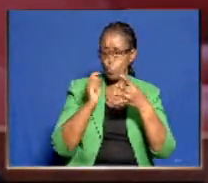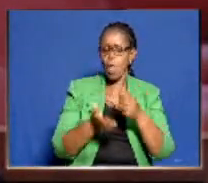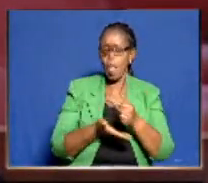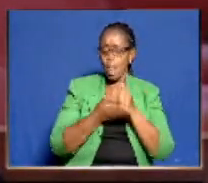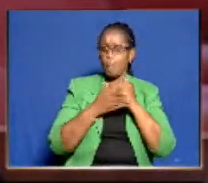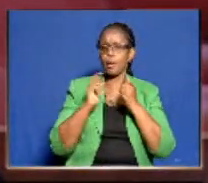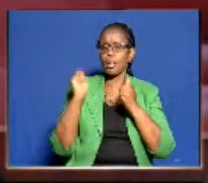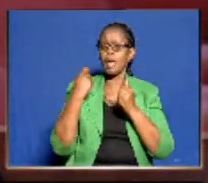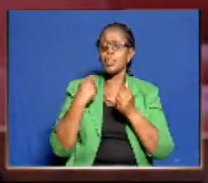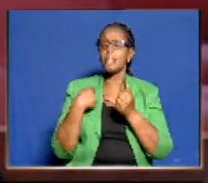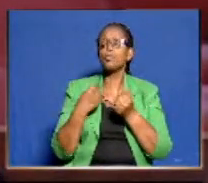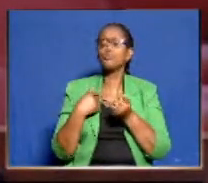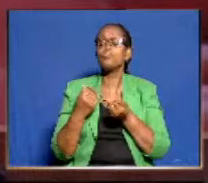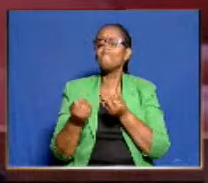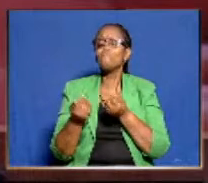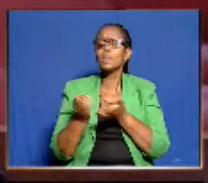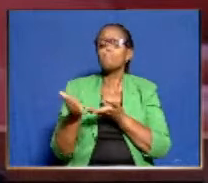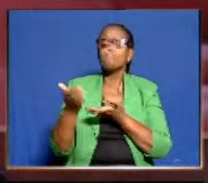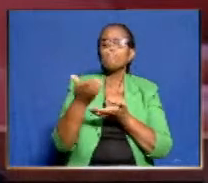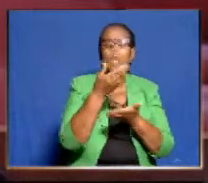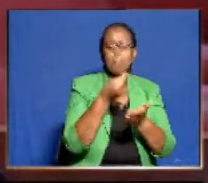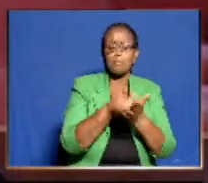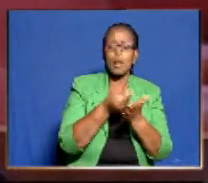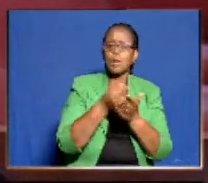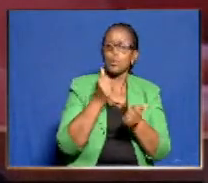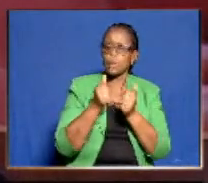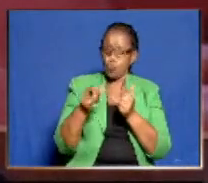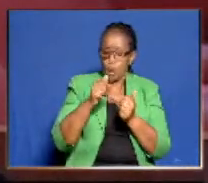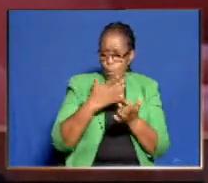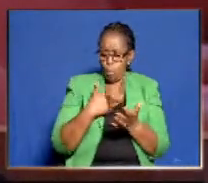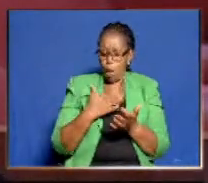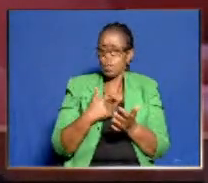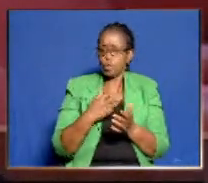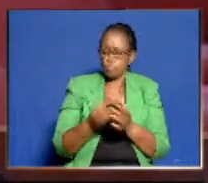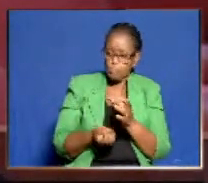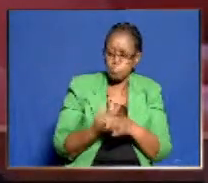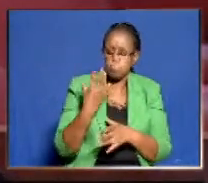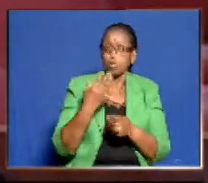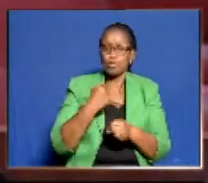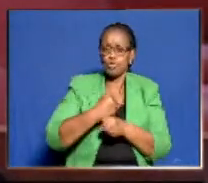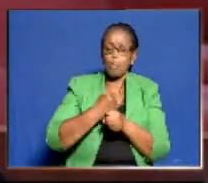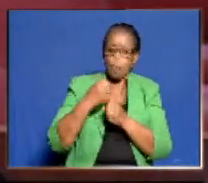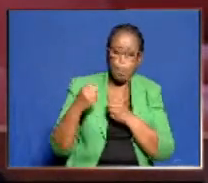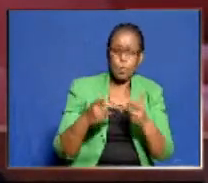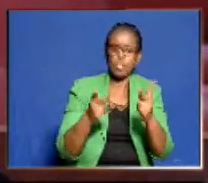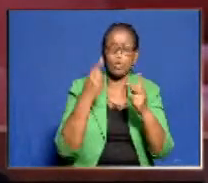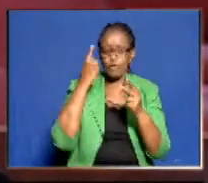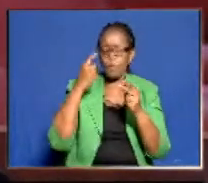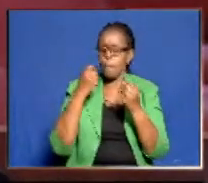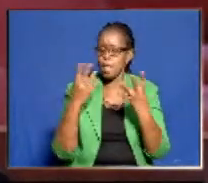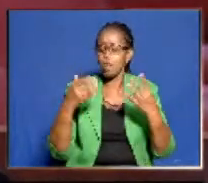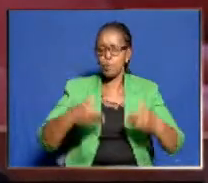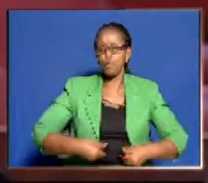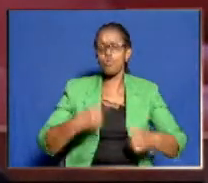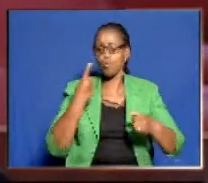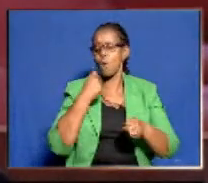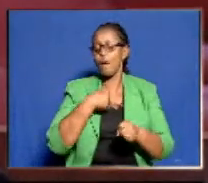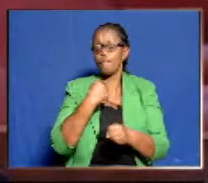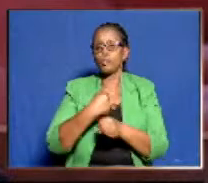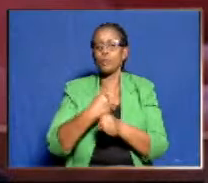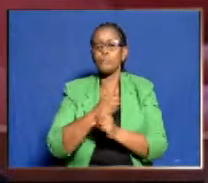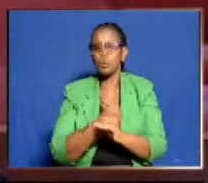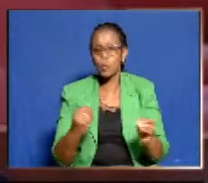for, to create employment opportunities for the unemployed youths, to also spur the economy, Honorable